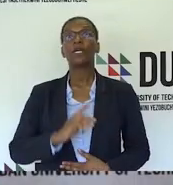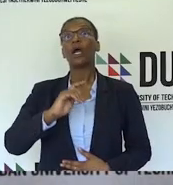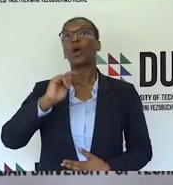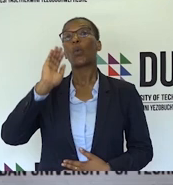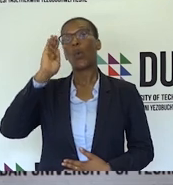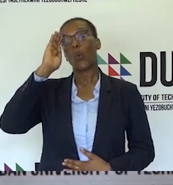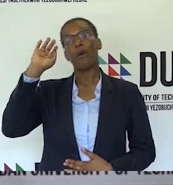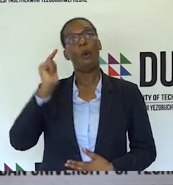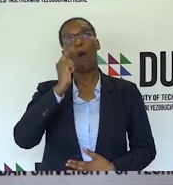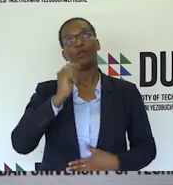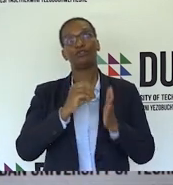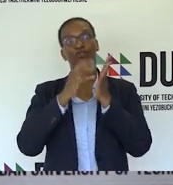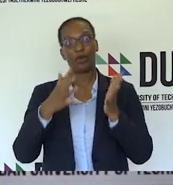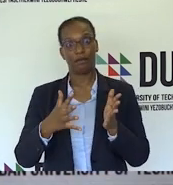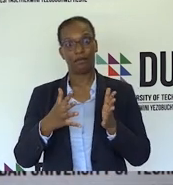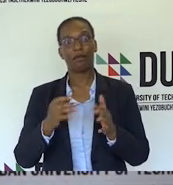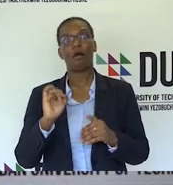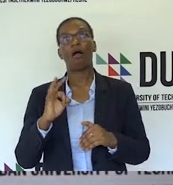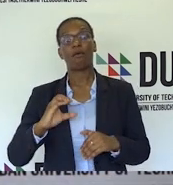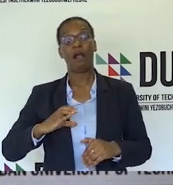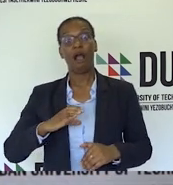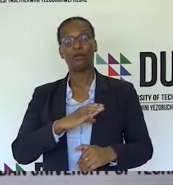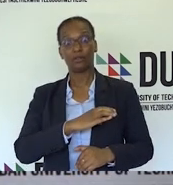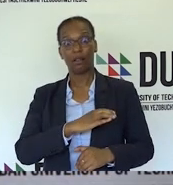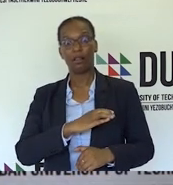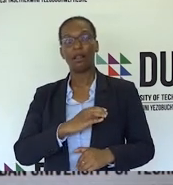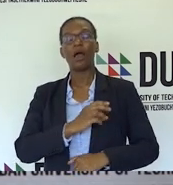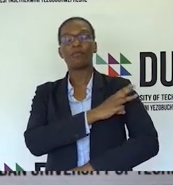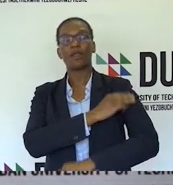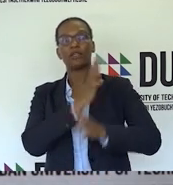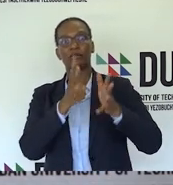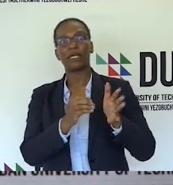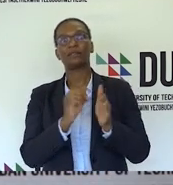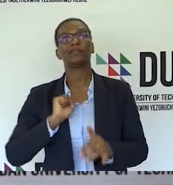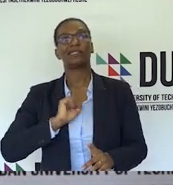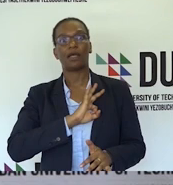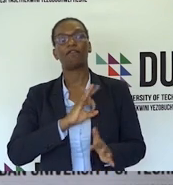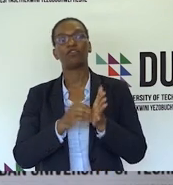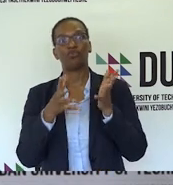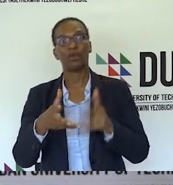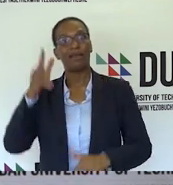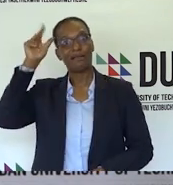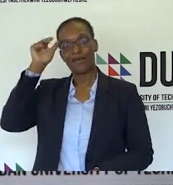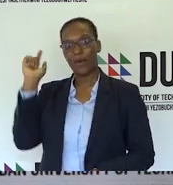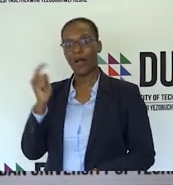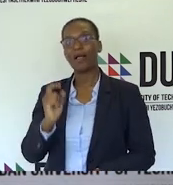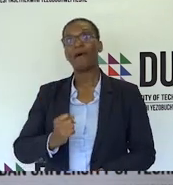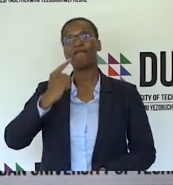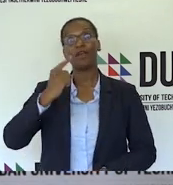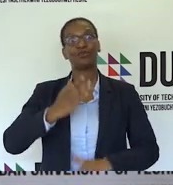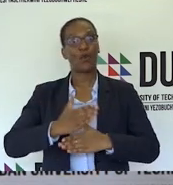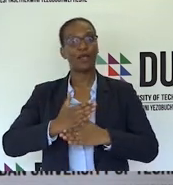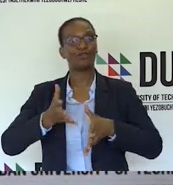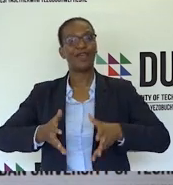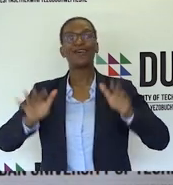day to you all. On behalf of Council, management, staff, students, and our alumni, my first task